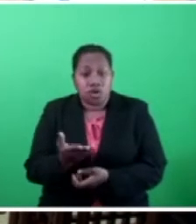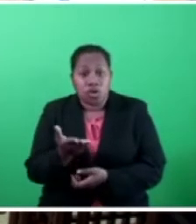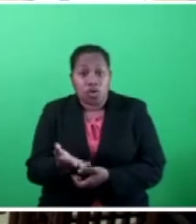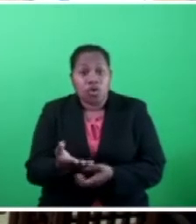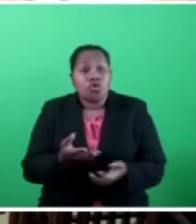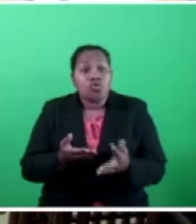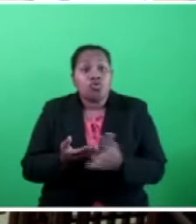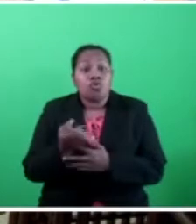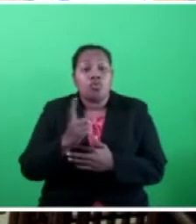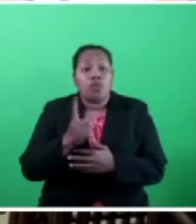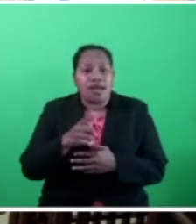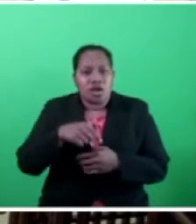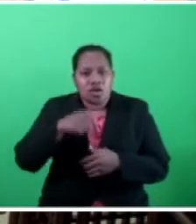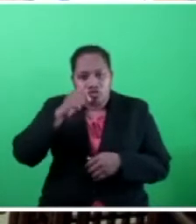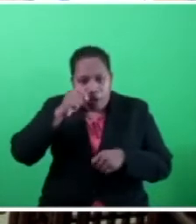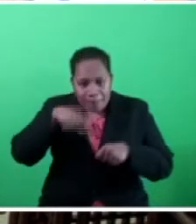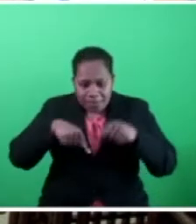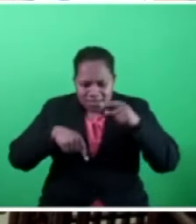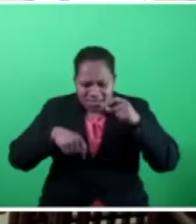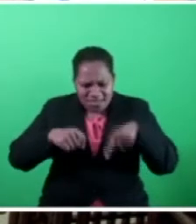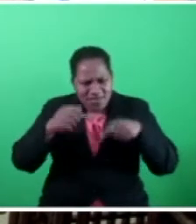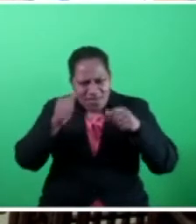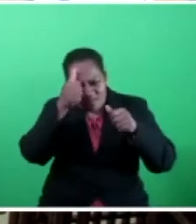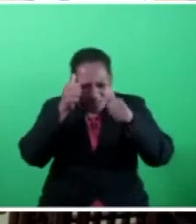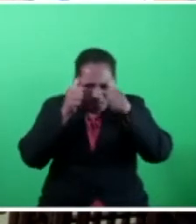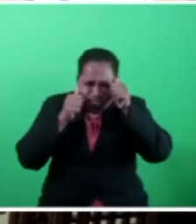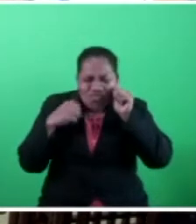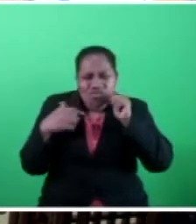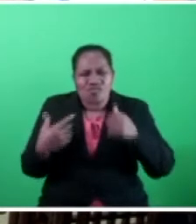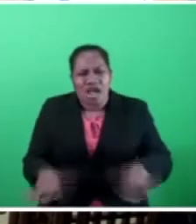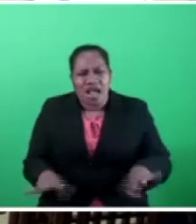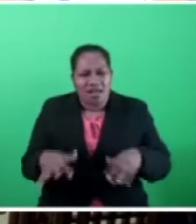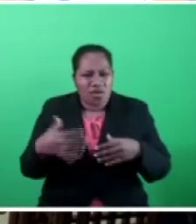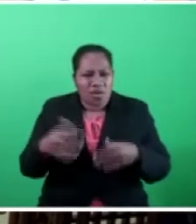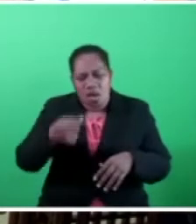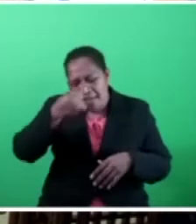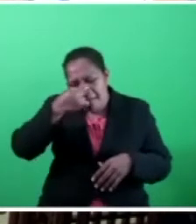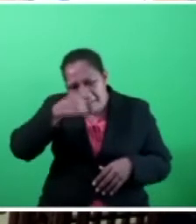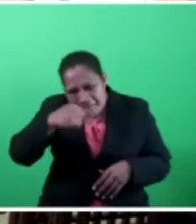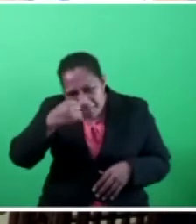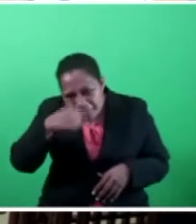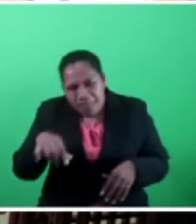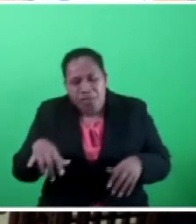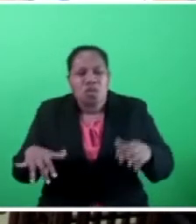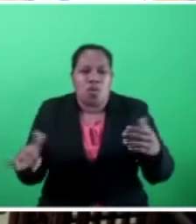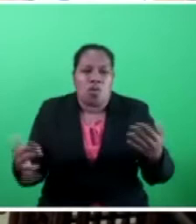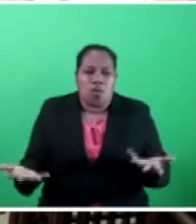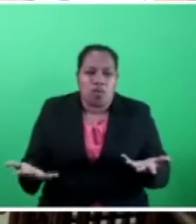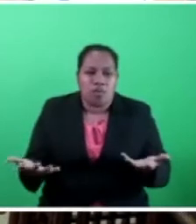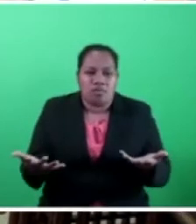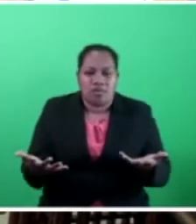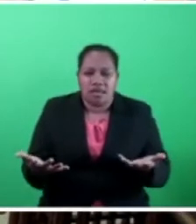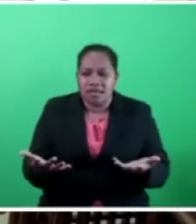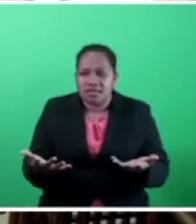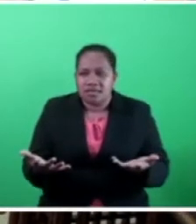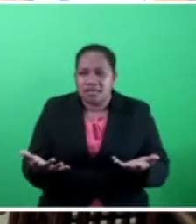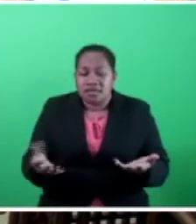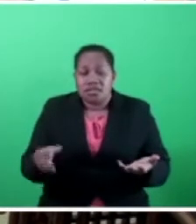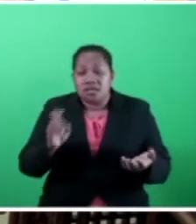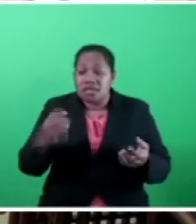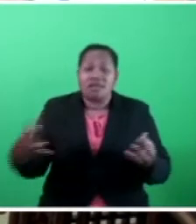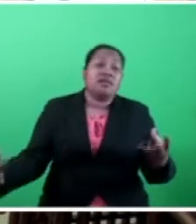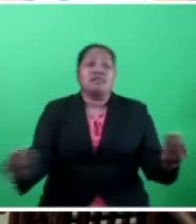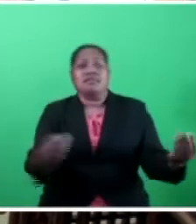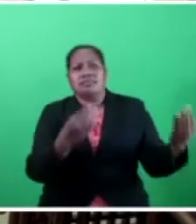spread, requiring close human-to-human contact. So if someone has the disease, then